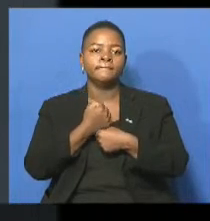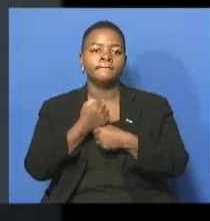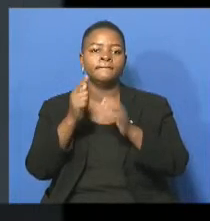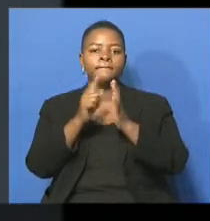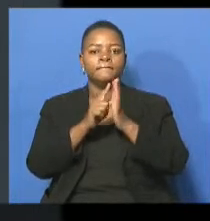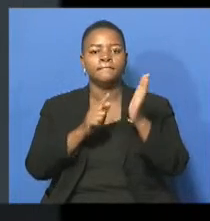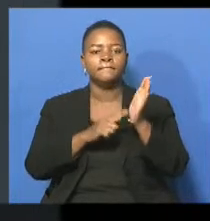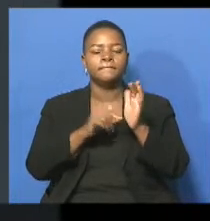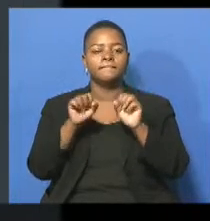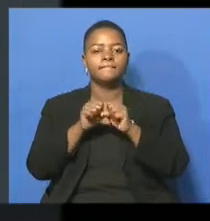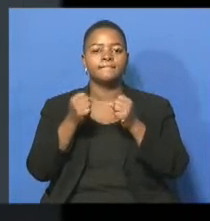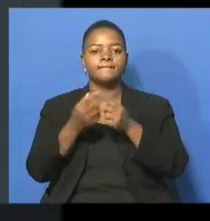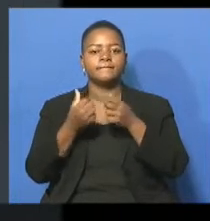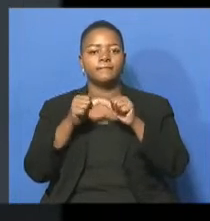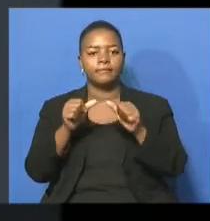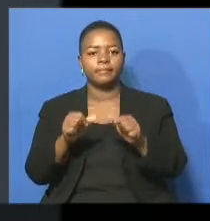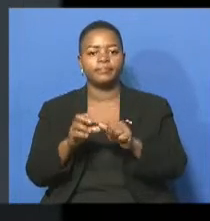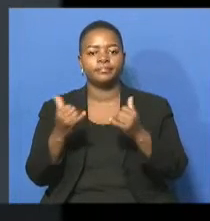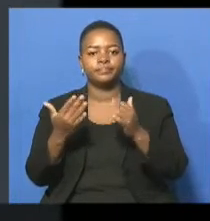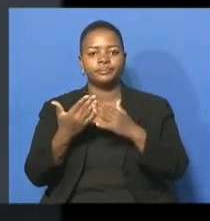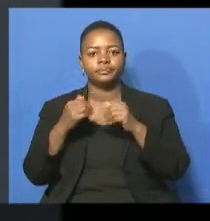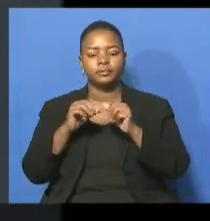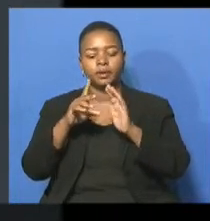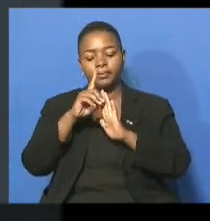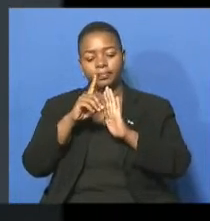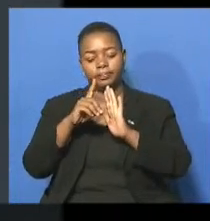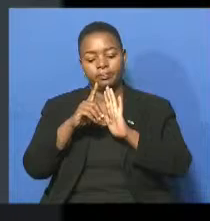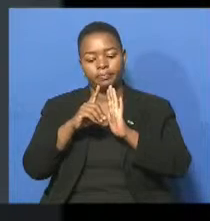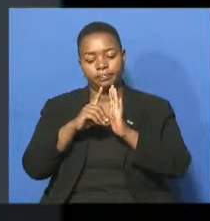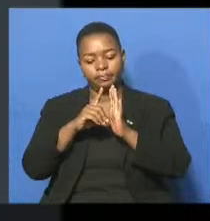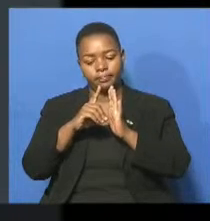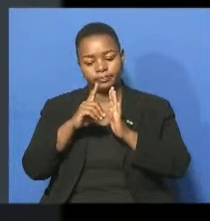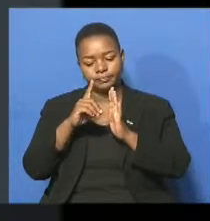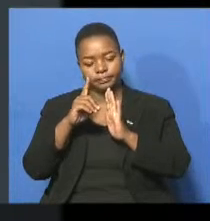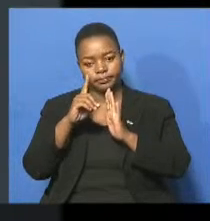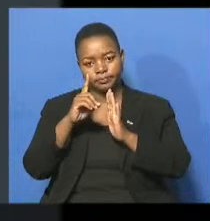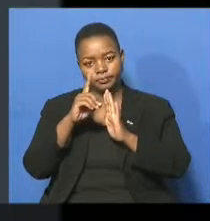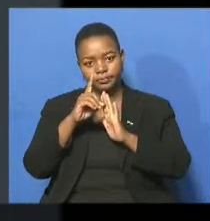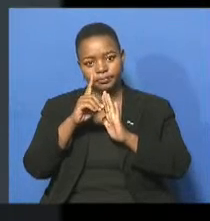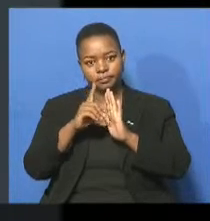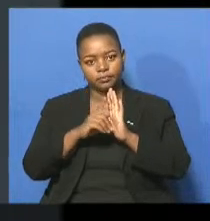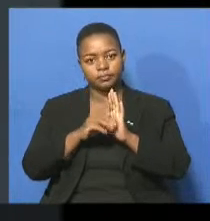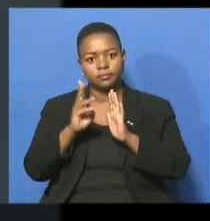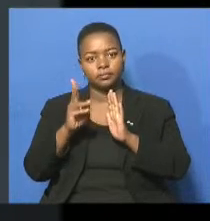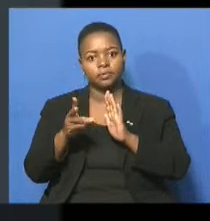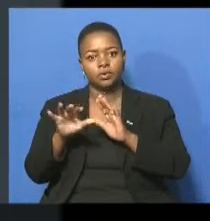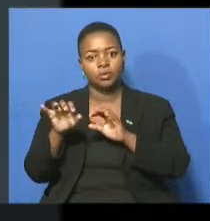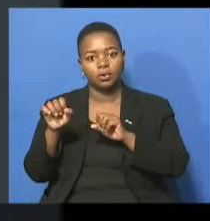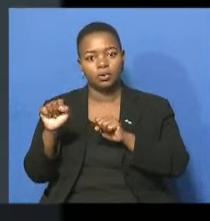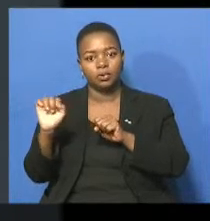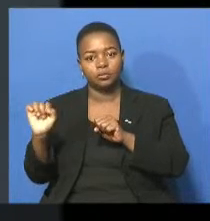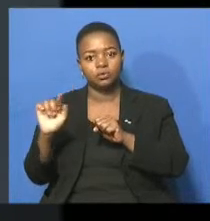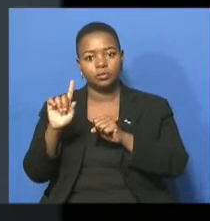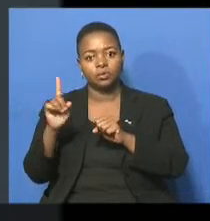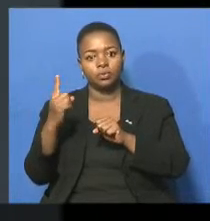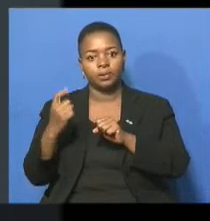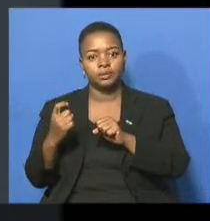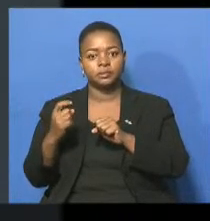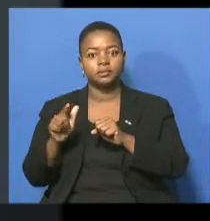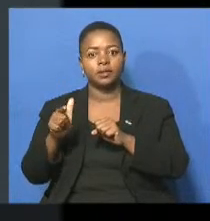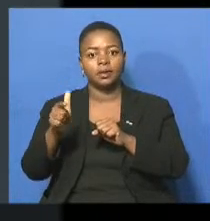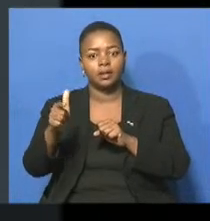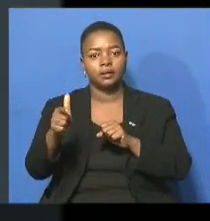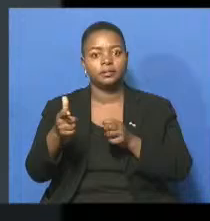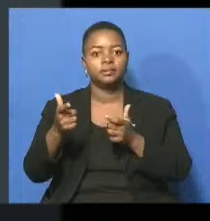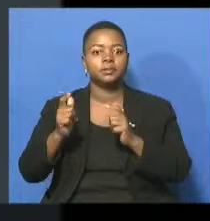crime ra tswelela ka thulaganyo ya rona mo nakong ya ka re kopile le ta tshwara dikakgelelo tsa lona le dipotso le be le ta le